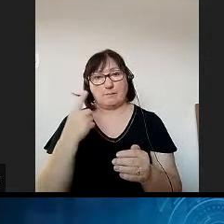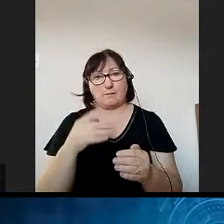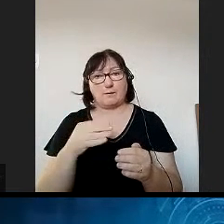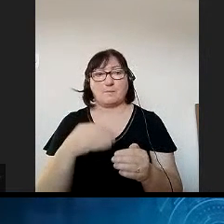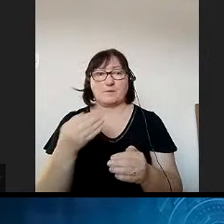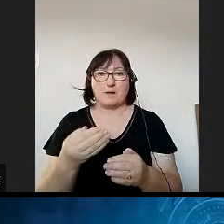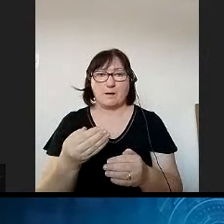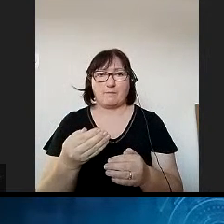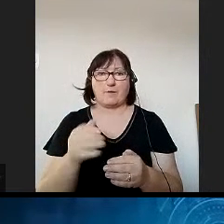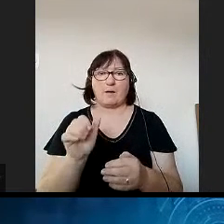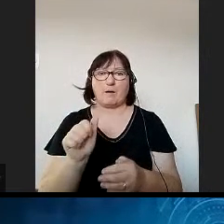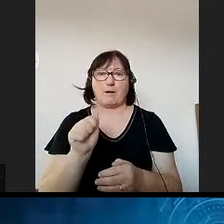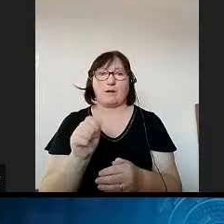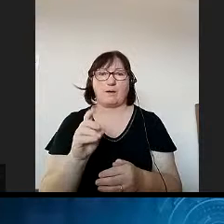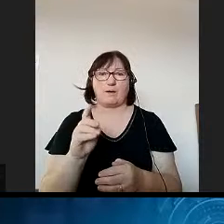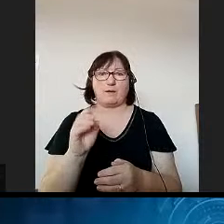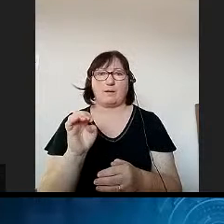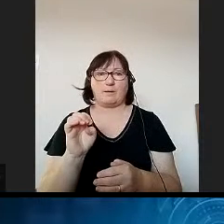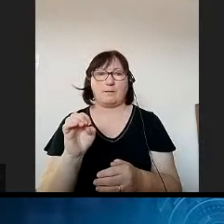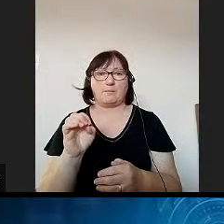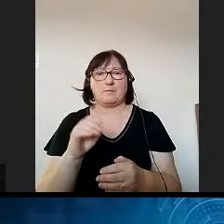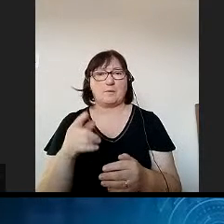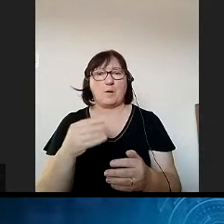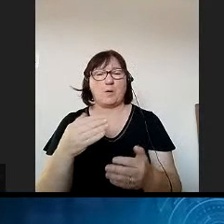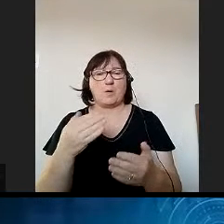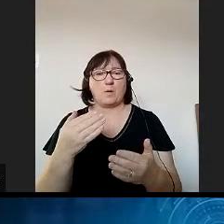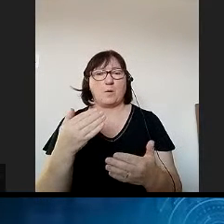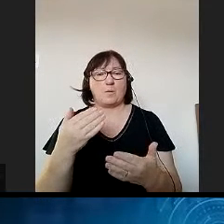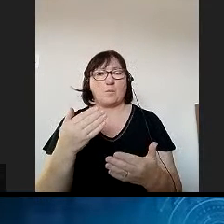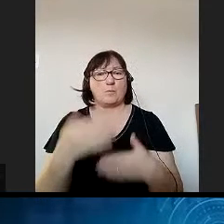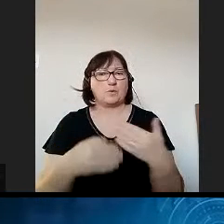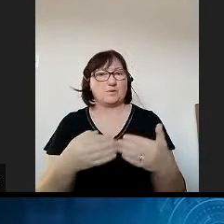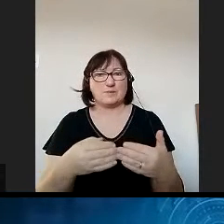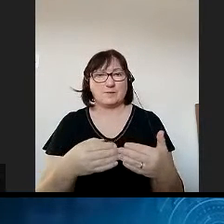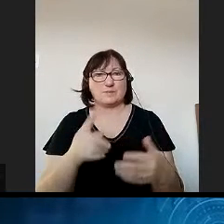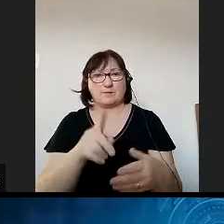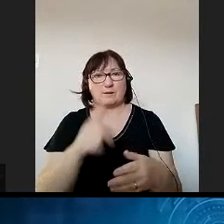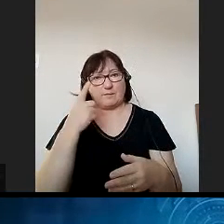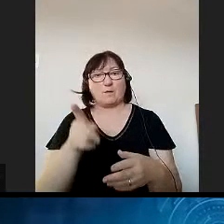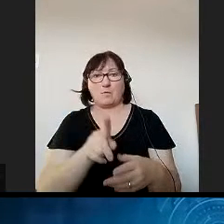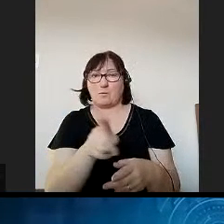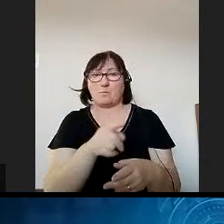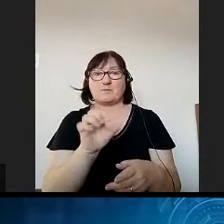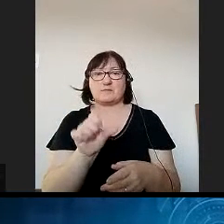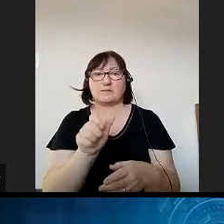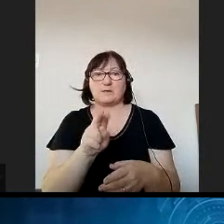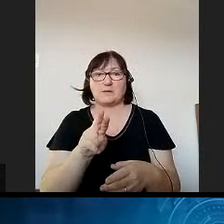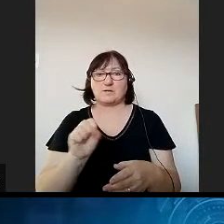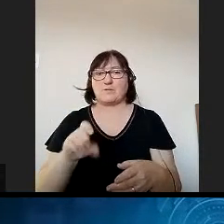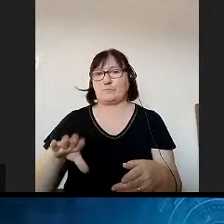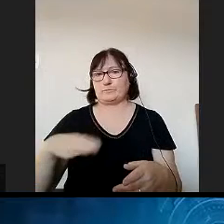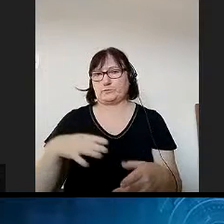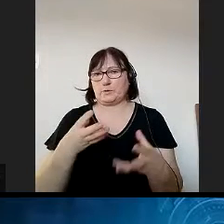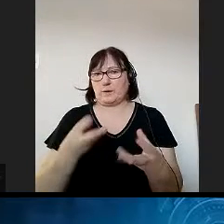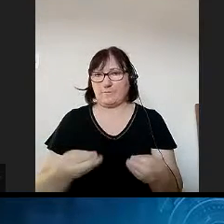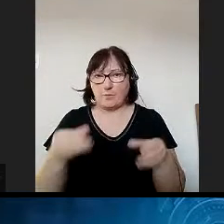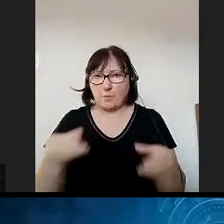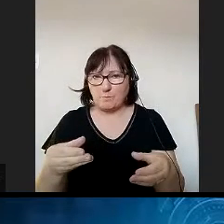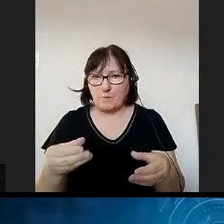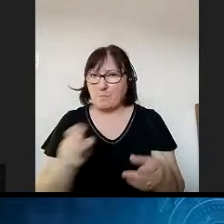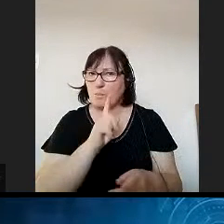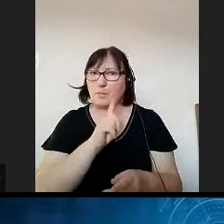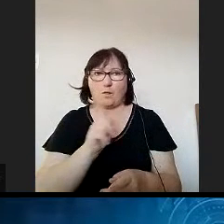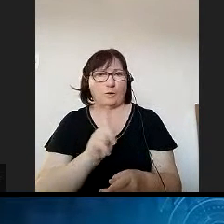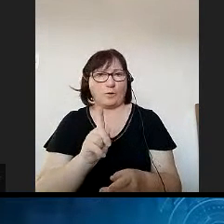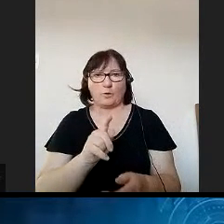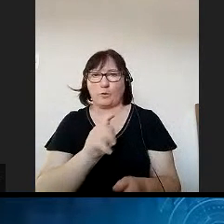they think maybe perhaps we do have a lot of document and we don't have. So the main challenge is that the quality